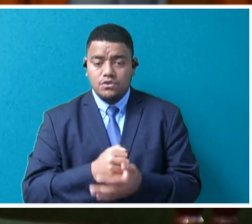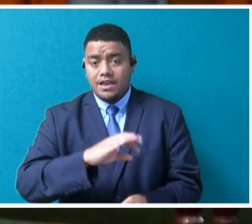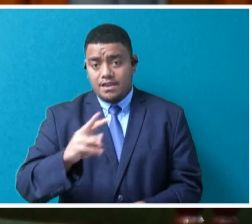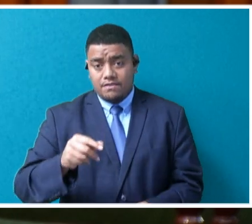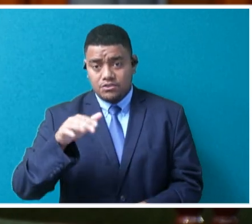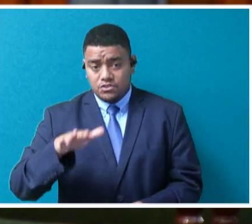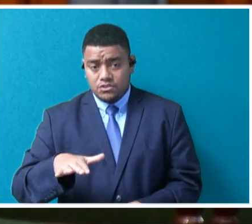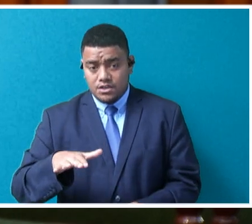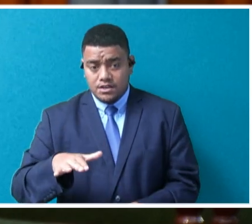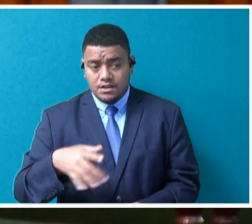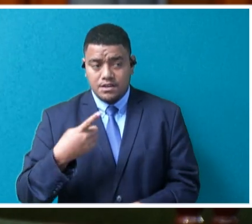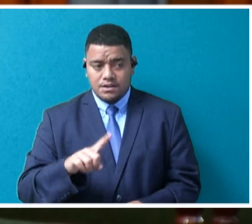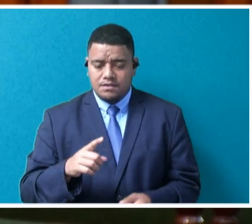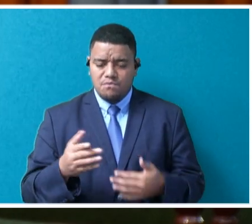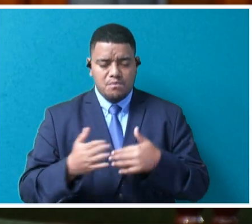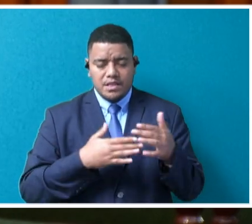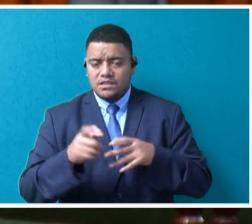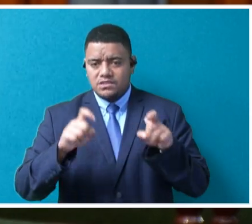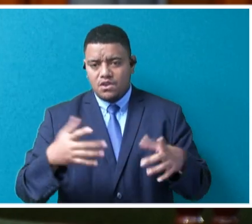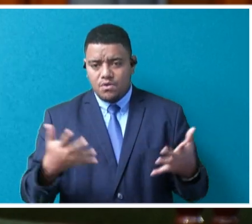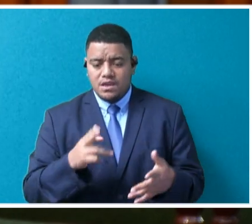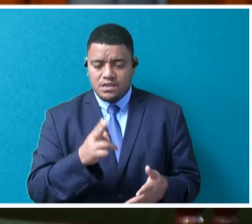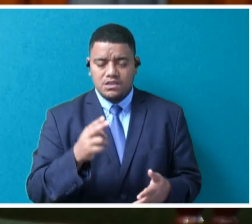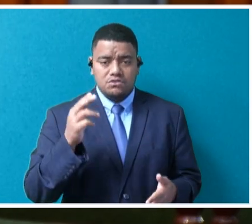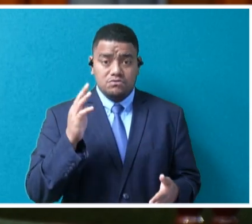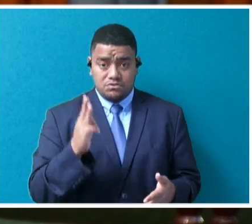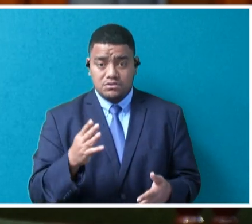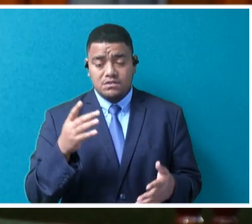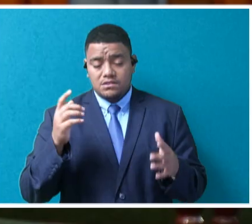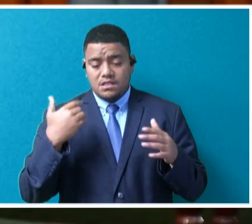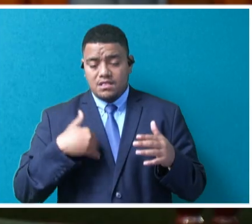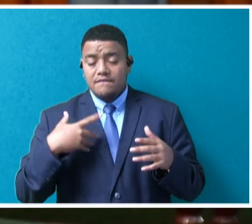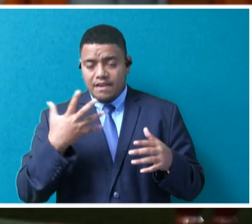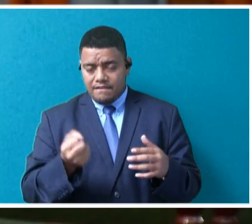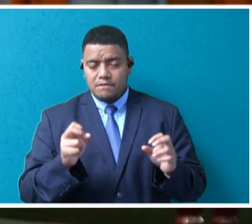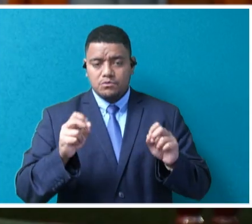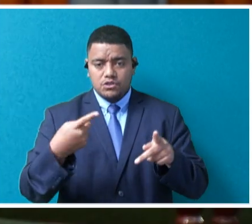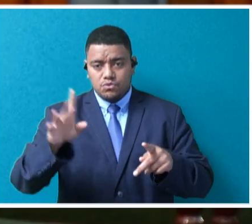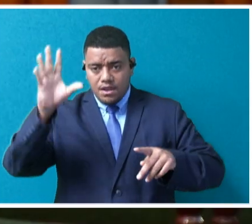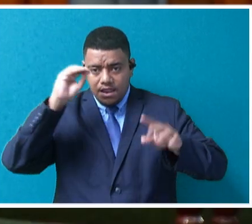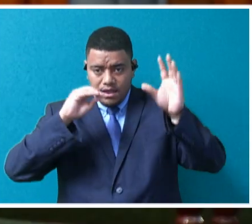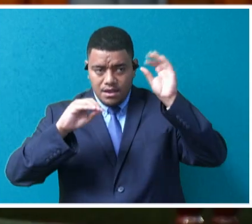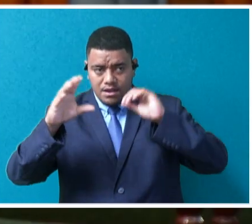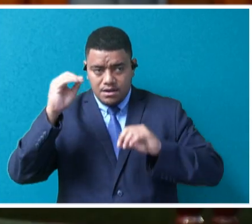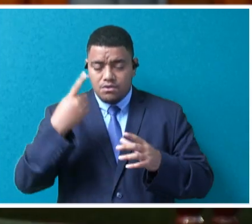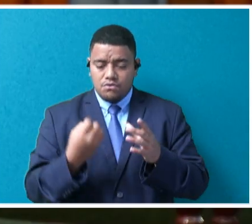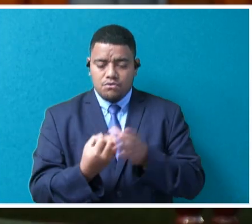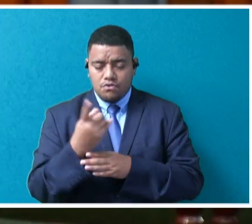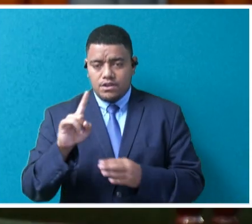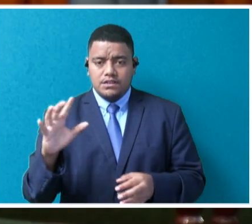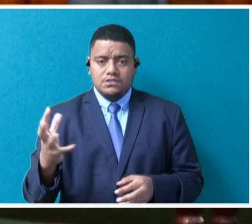child, regardless of where he or she lives, has the opportunity to learn, grow, and